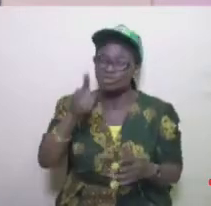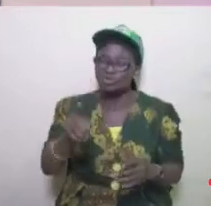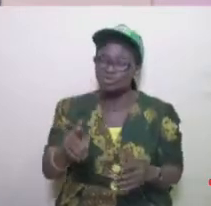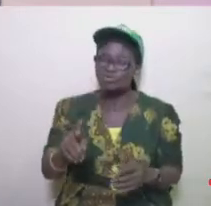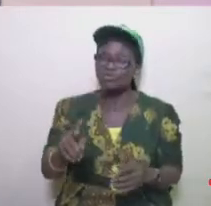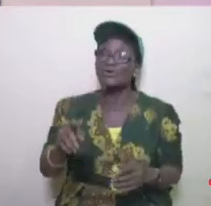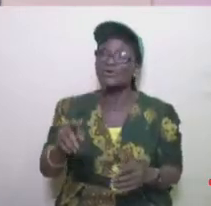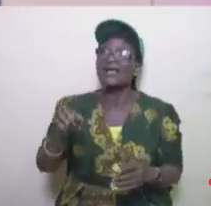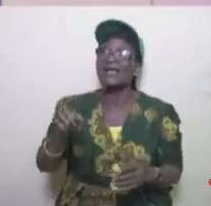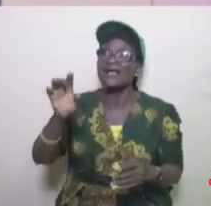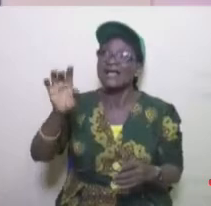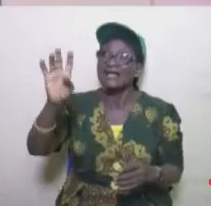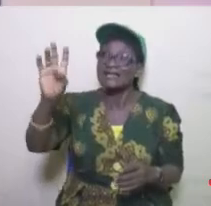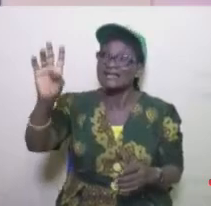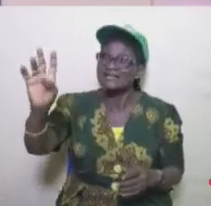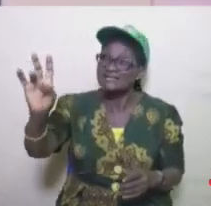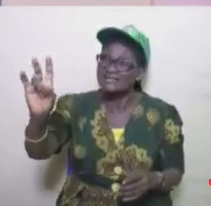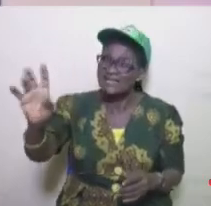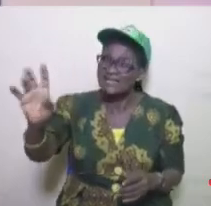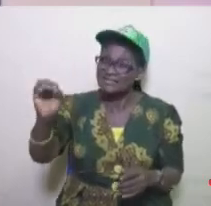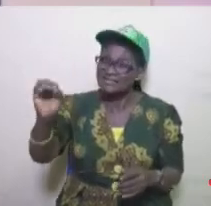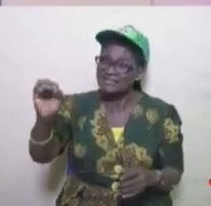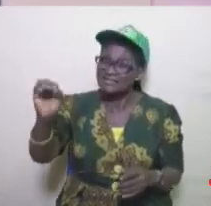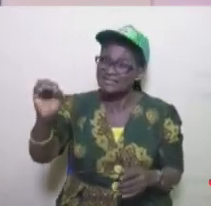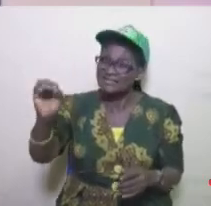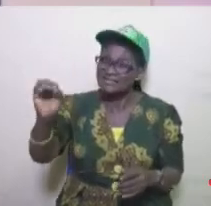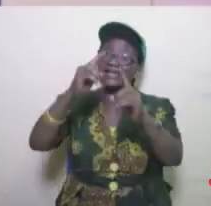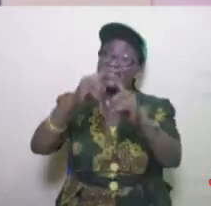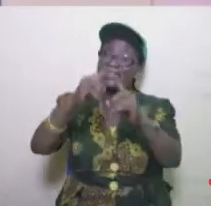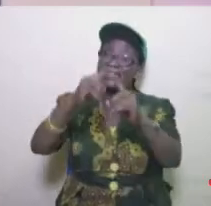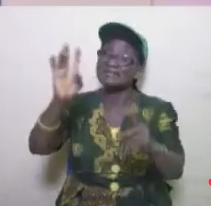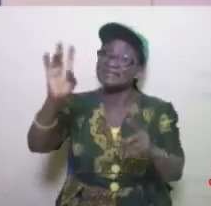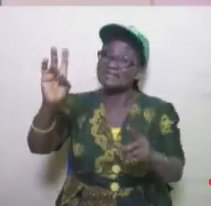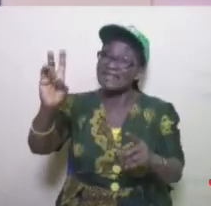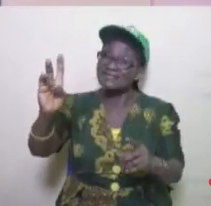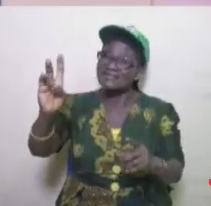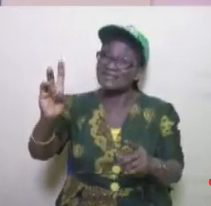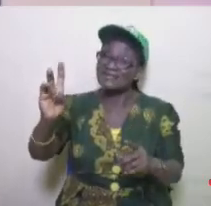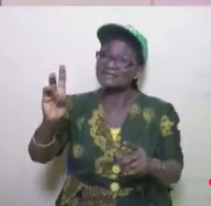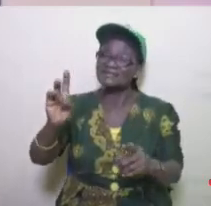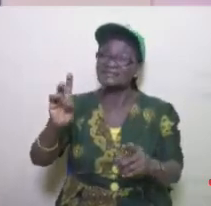think 70 times, 7 times before you can get annoyed.